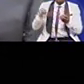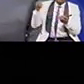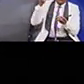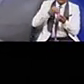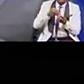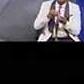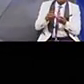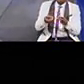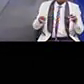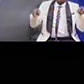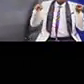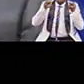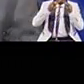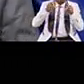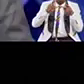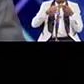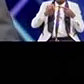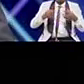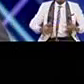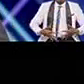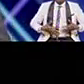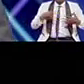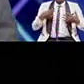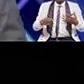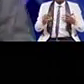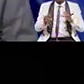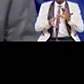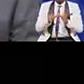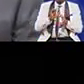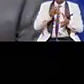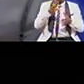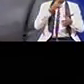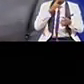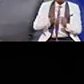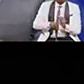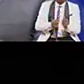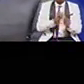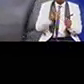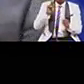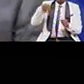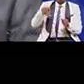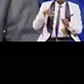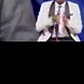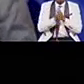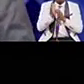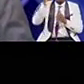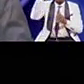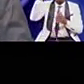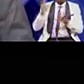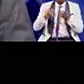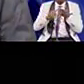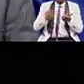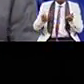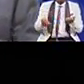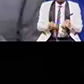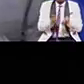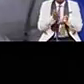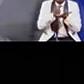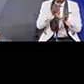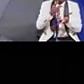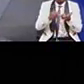up. Ask God to assist you to care for them, make a lasting impact in their